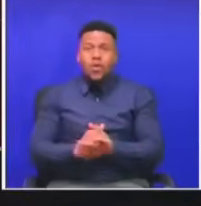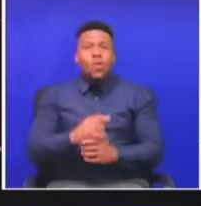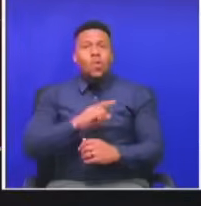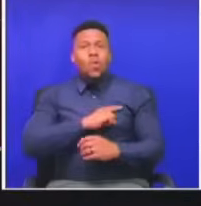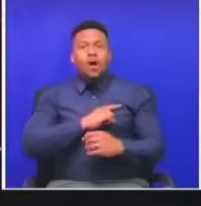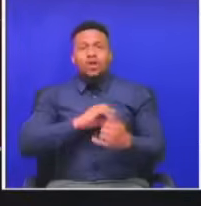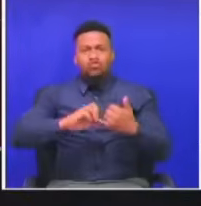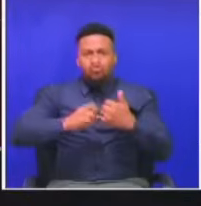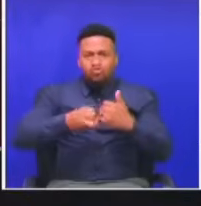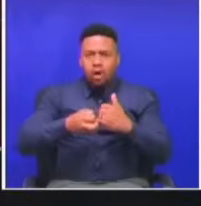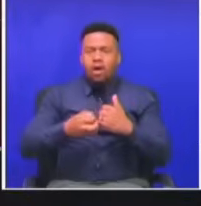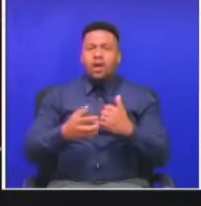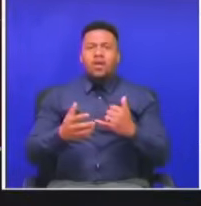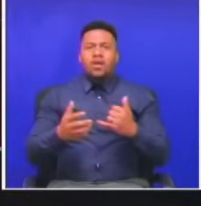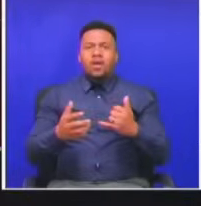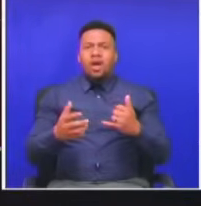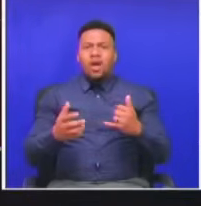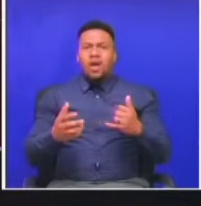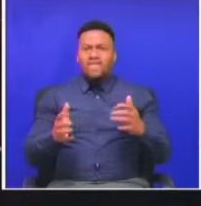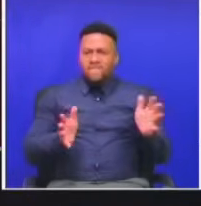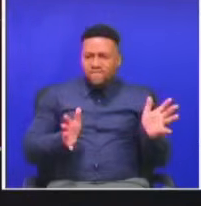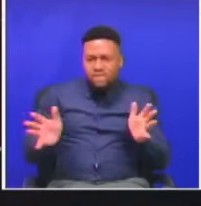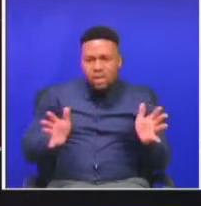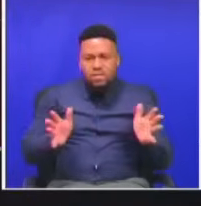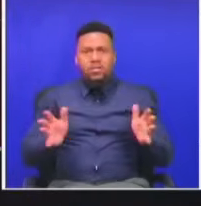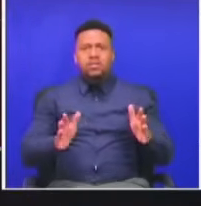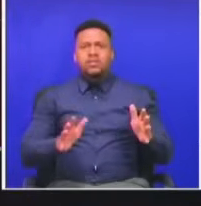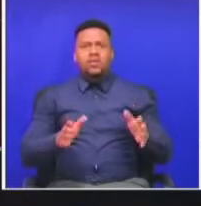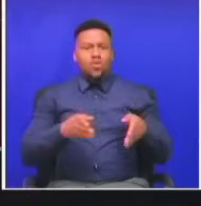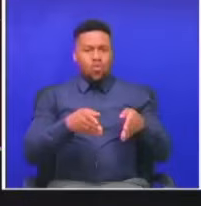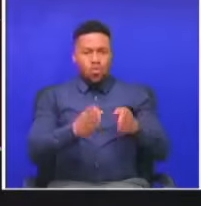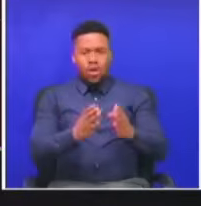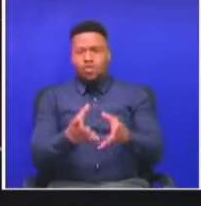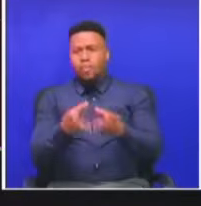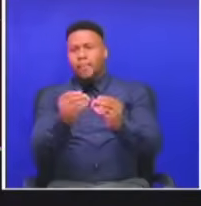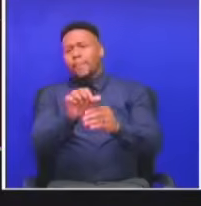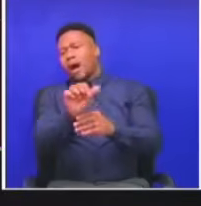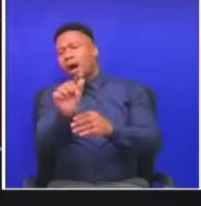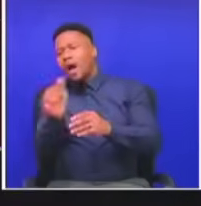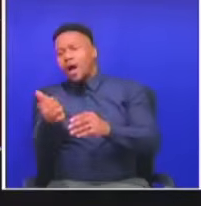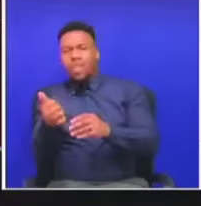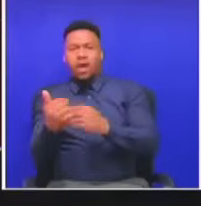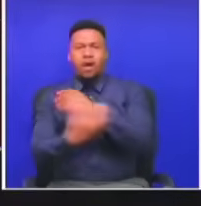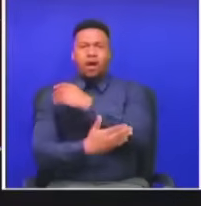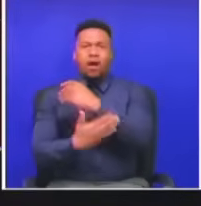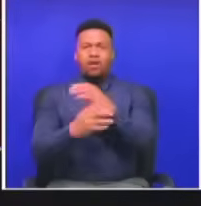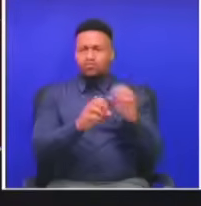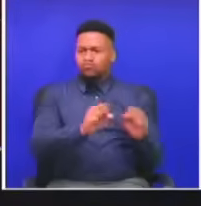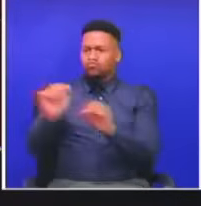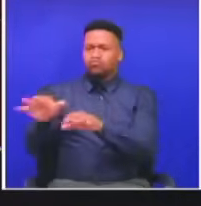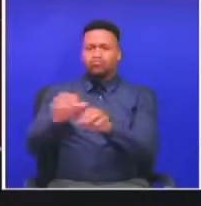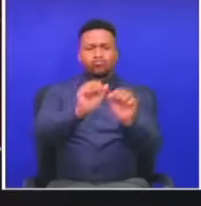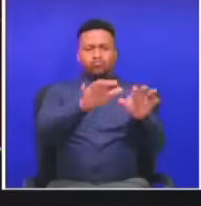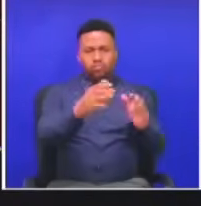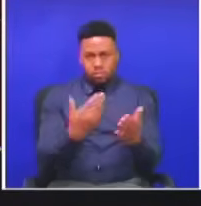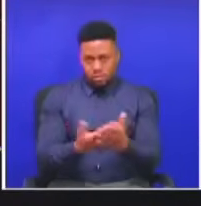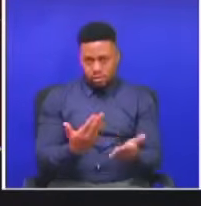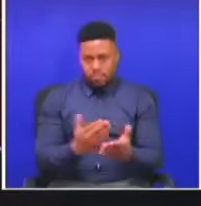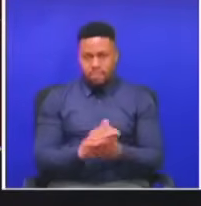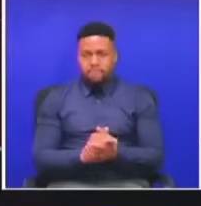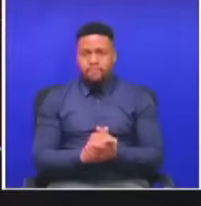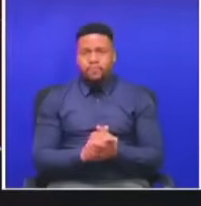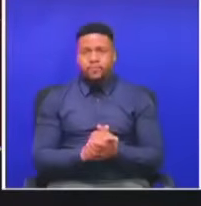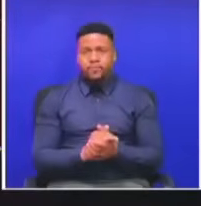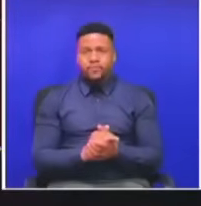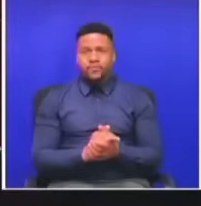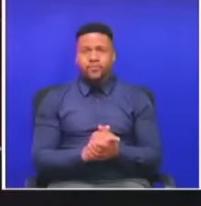to facilitate the entry into alternative markets for affected exporters. As part